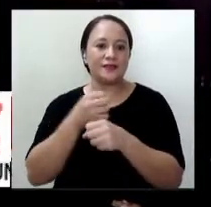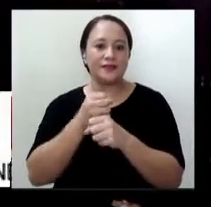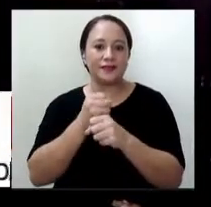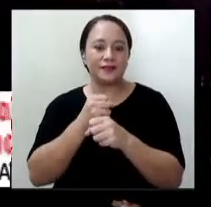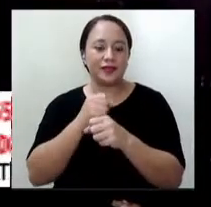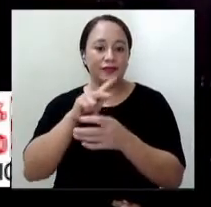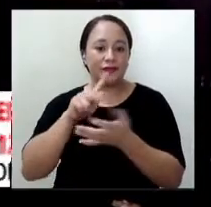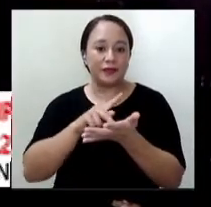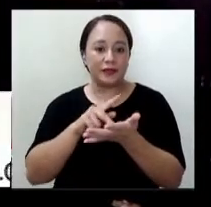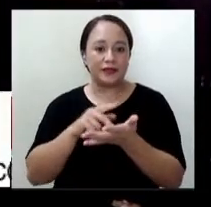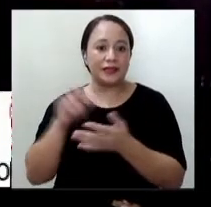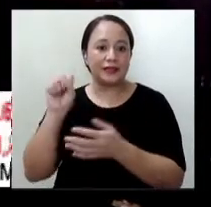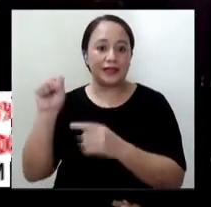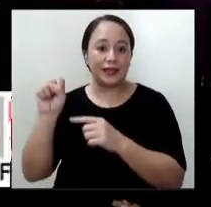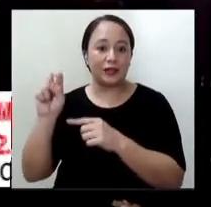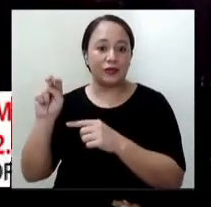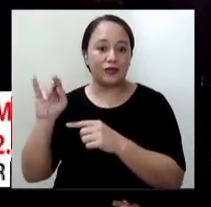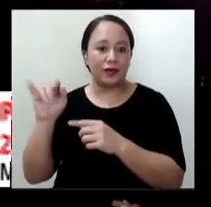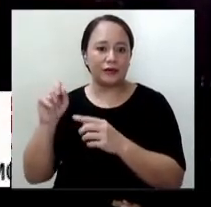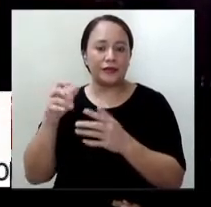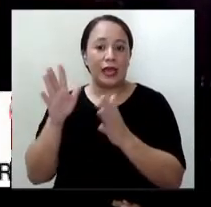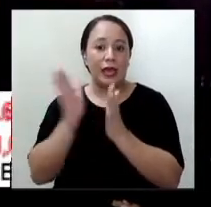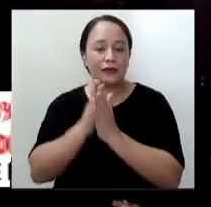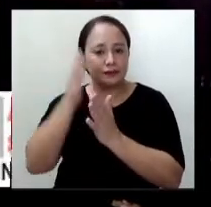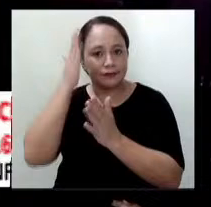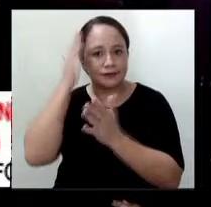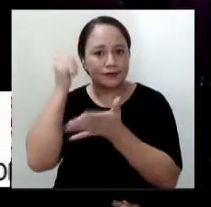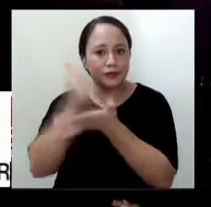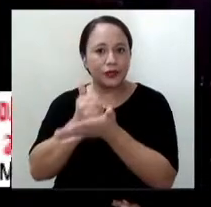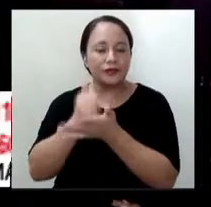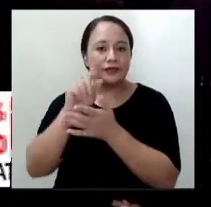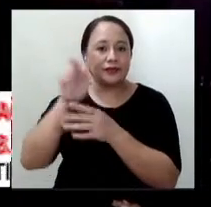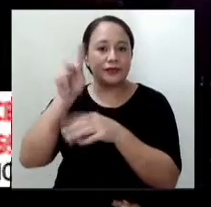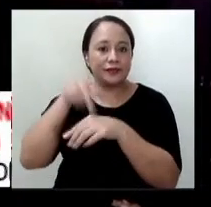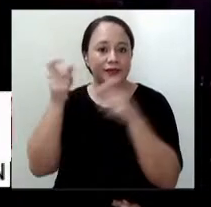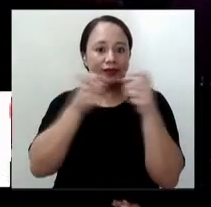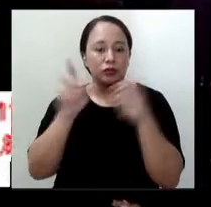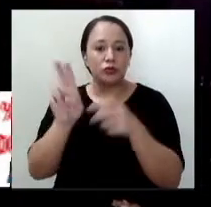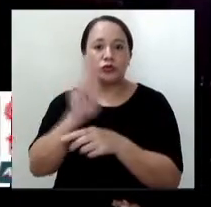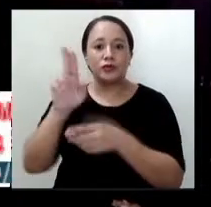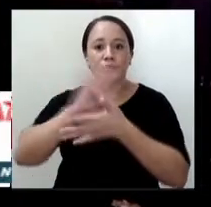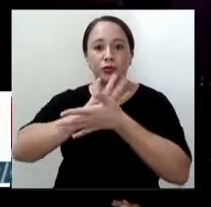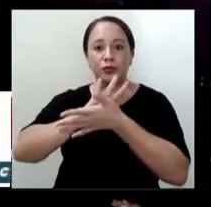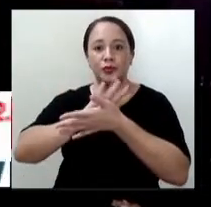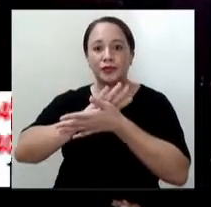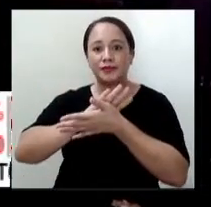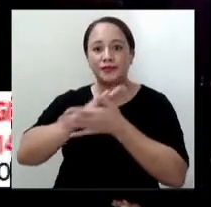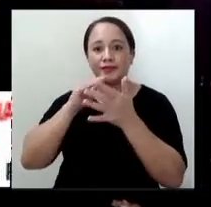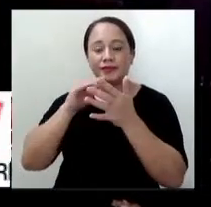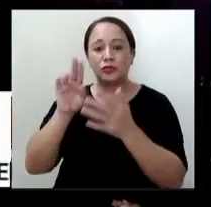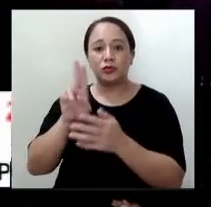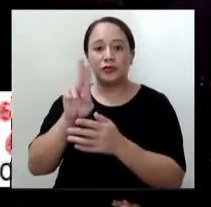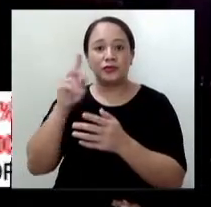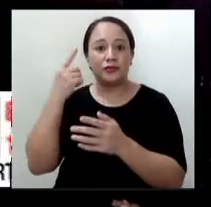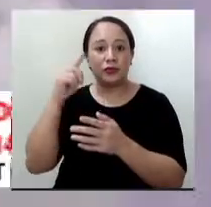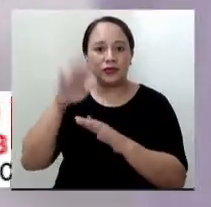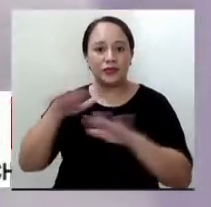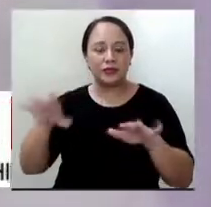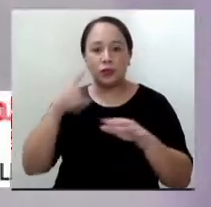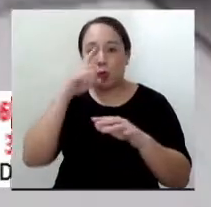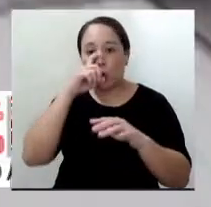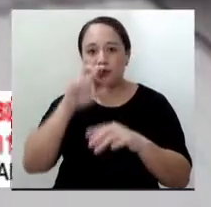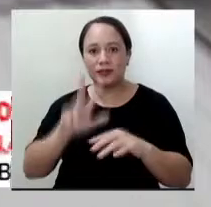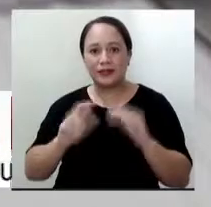maker Sinovac seeking approval from Philippine regulators for the use of its COVID-19 vaccine on children 3 years old